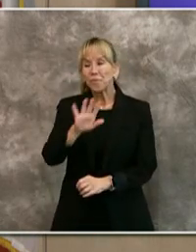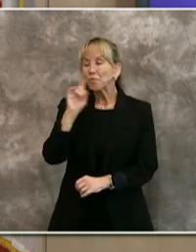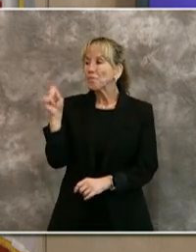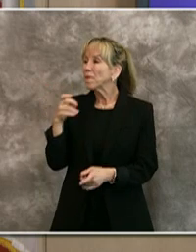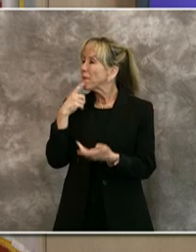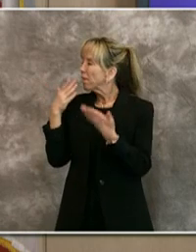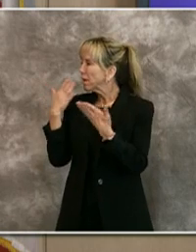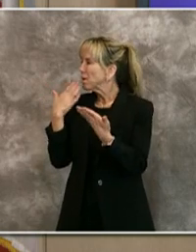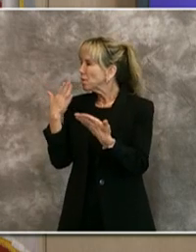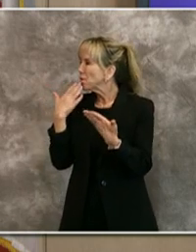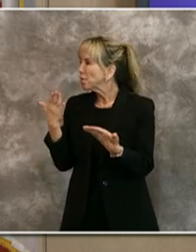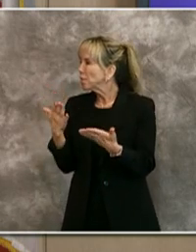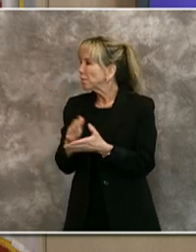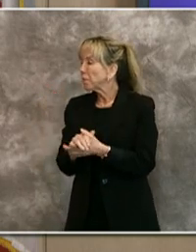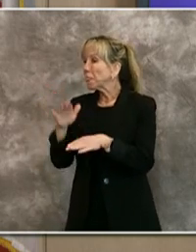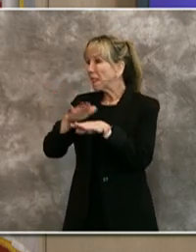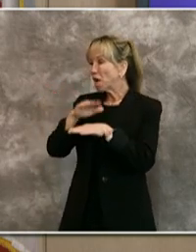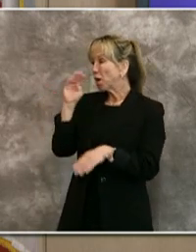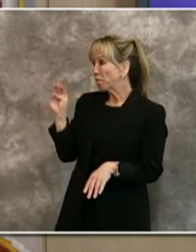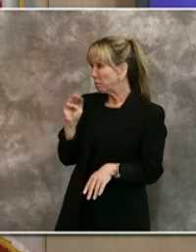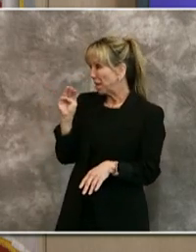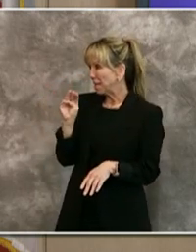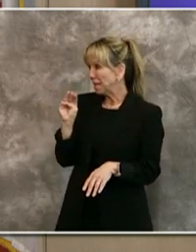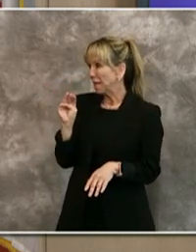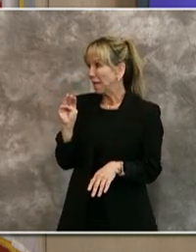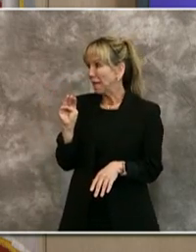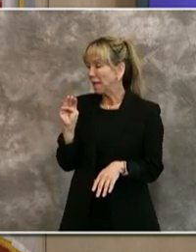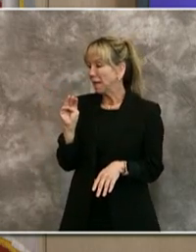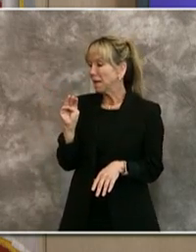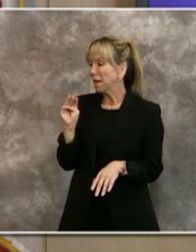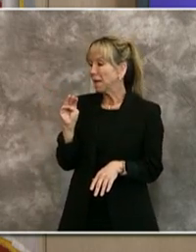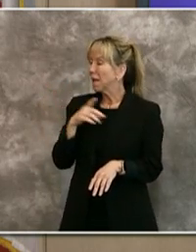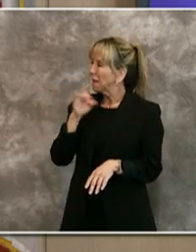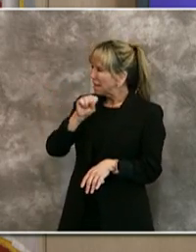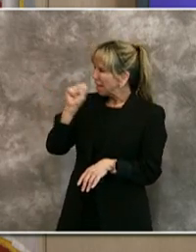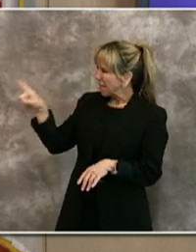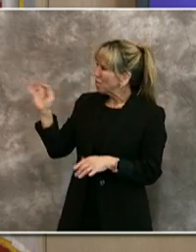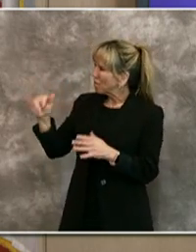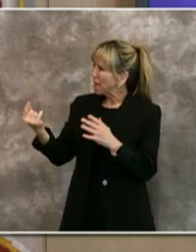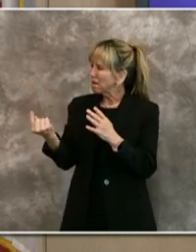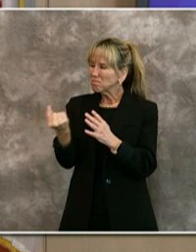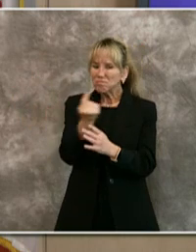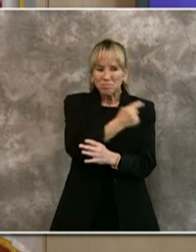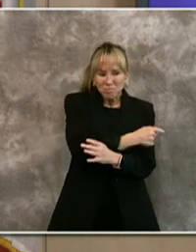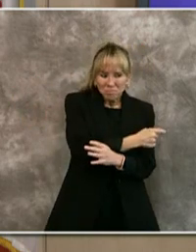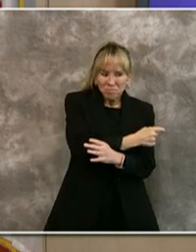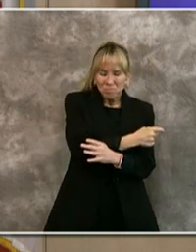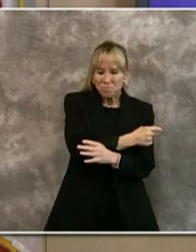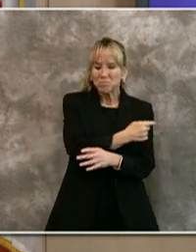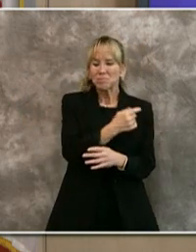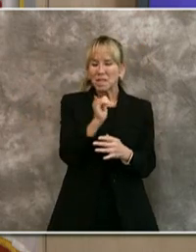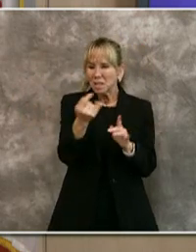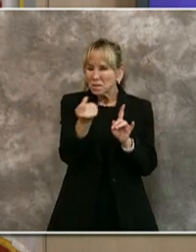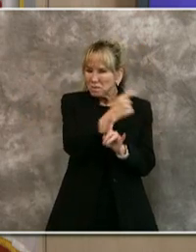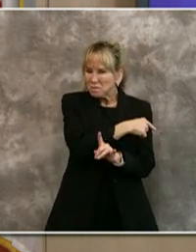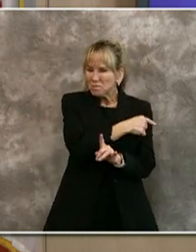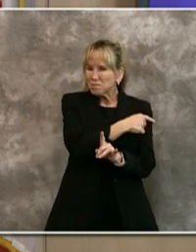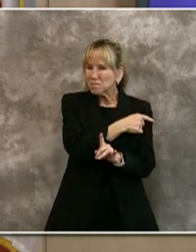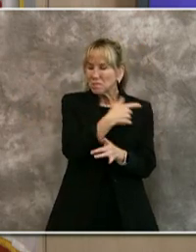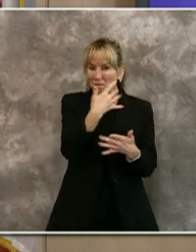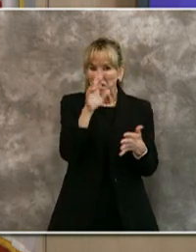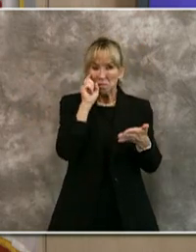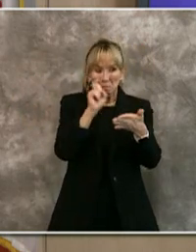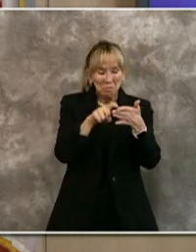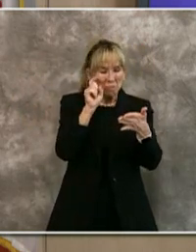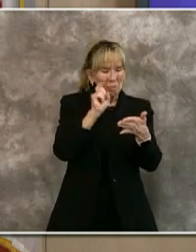Thank you. On Monday, I asked whether the contact tracing effort has identified